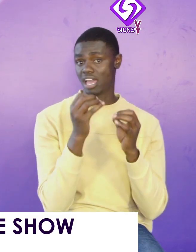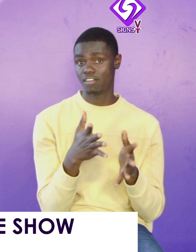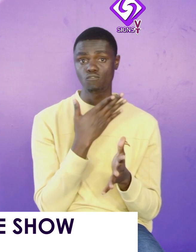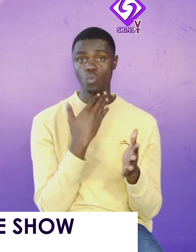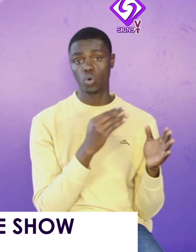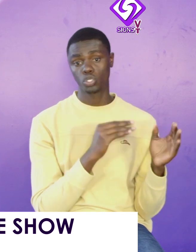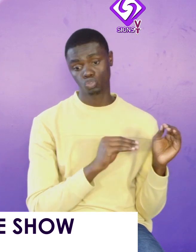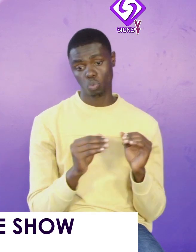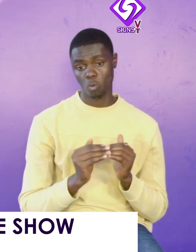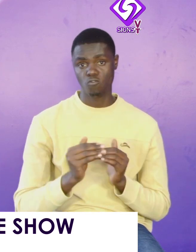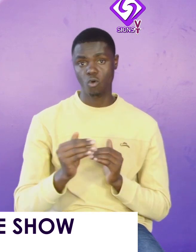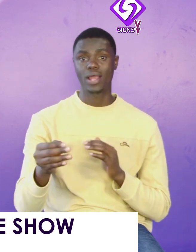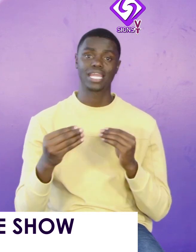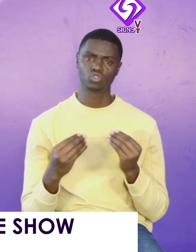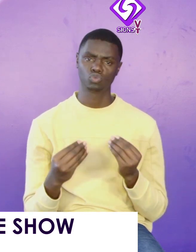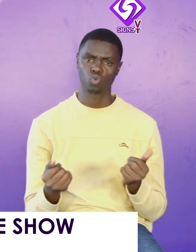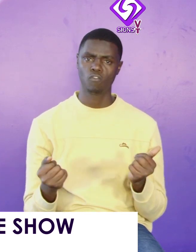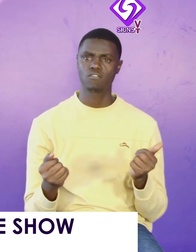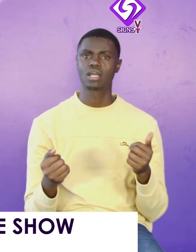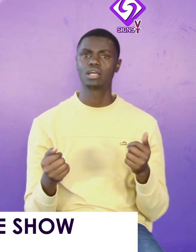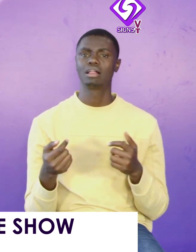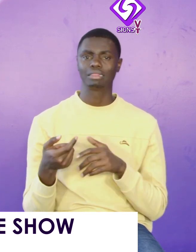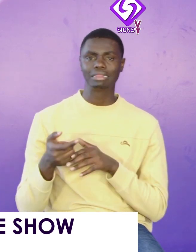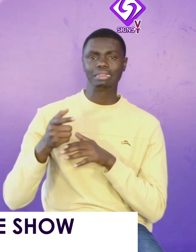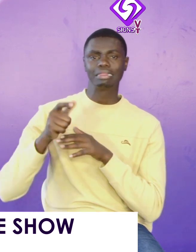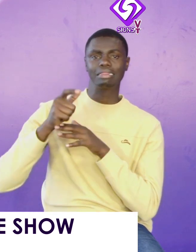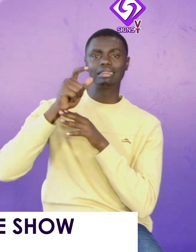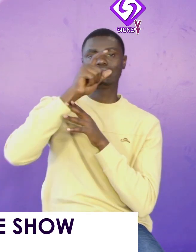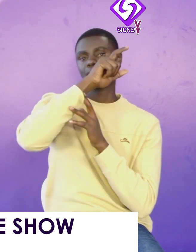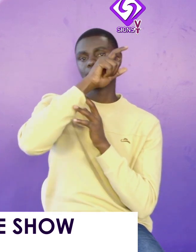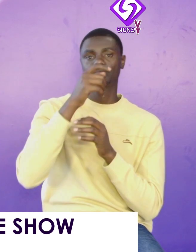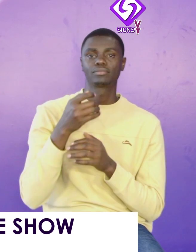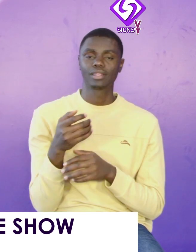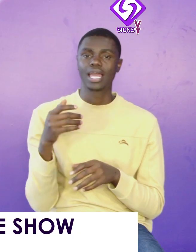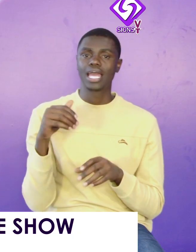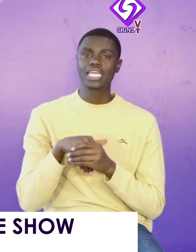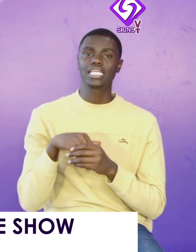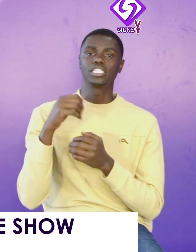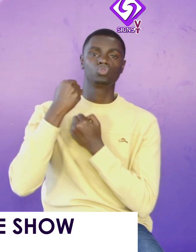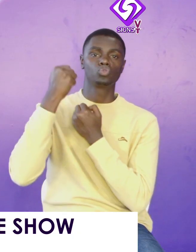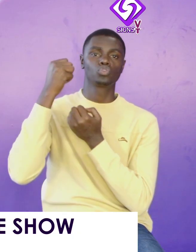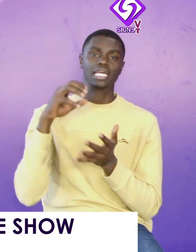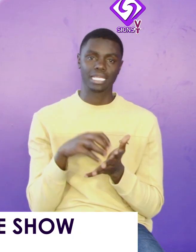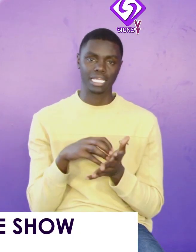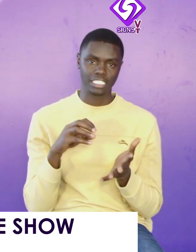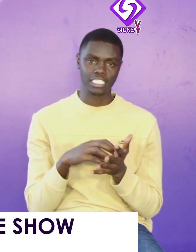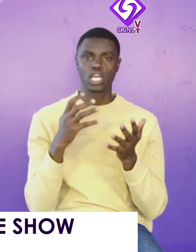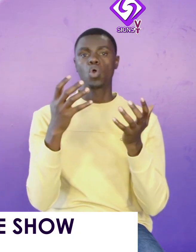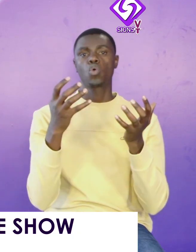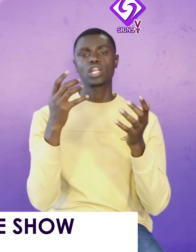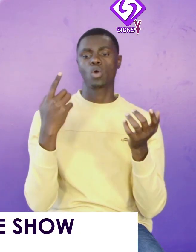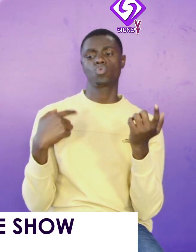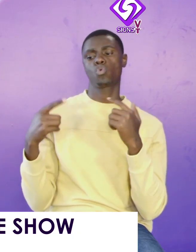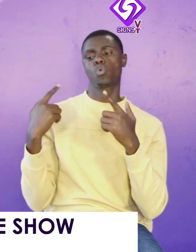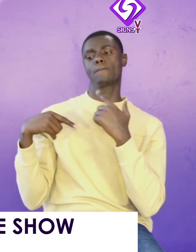move forward and overcome the rapid rise in cases of suicide, we need to go back to